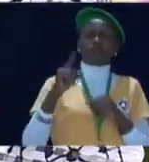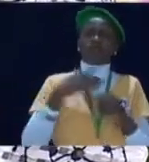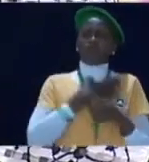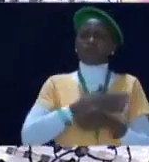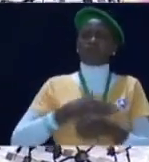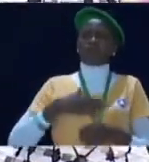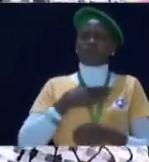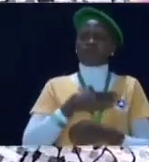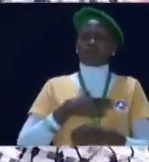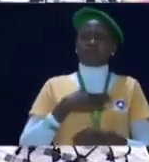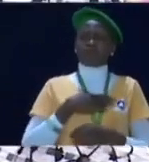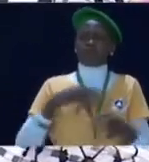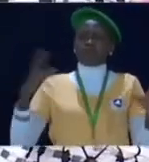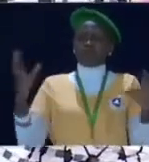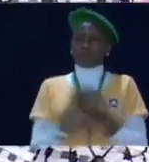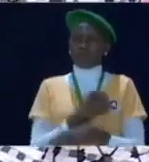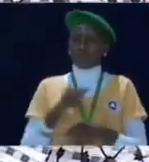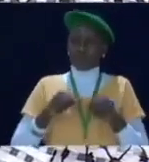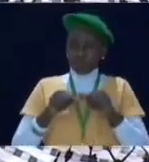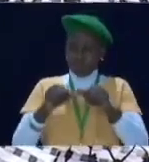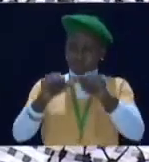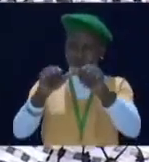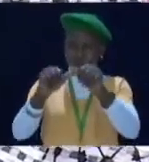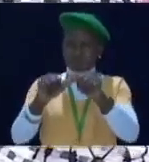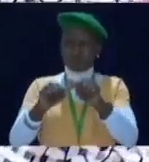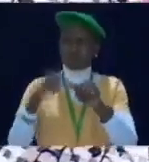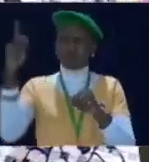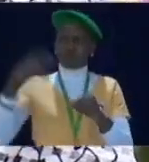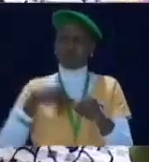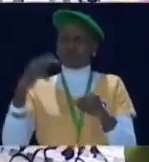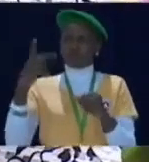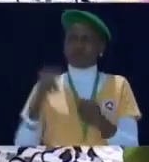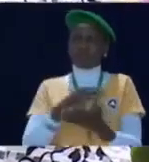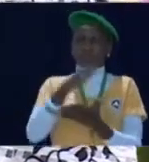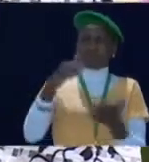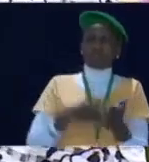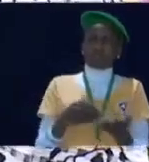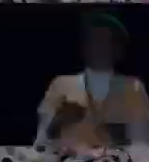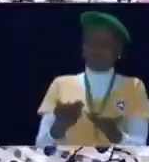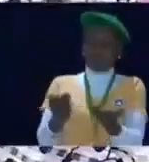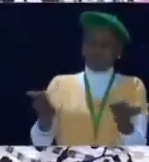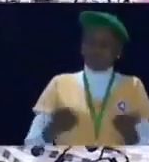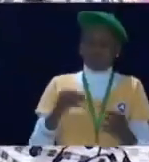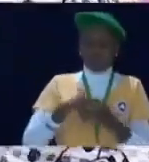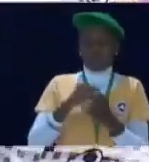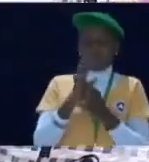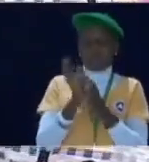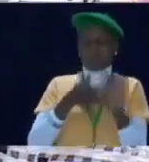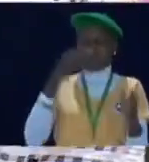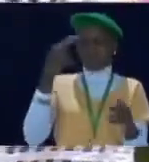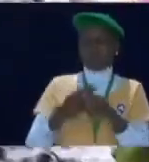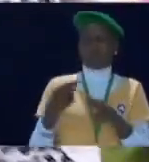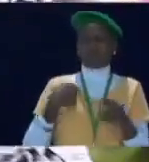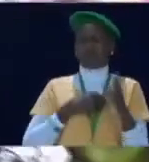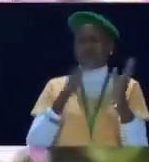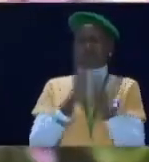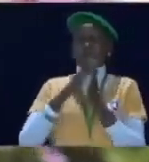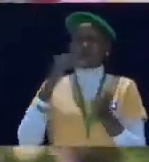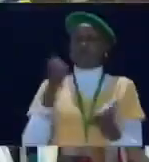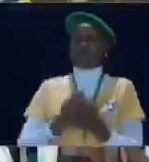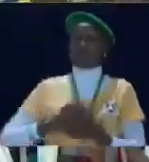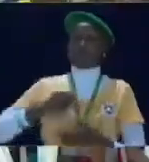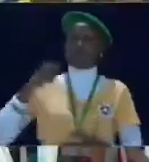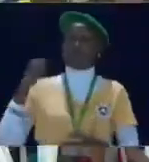Please, just continue. You have the center stage. For in Jesus' name I have prayed.